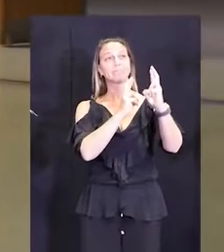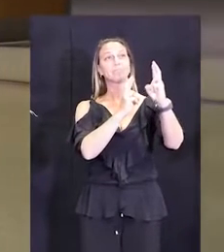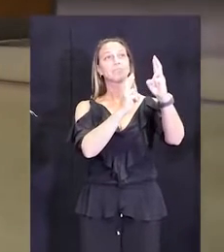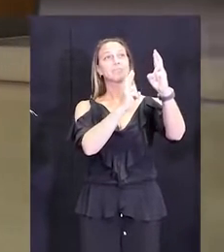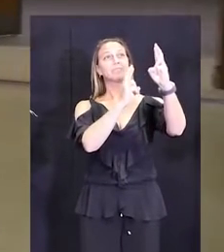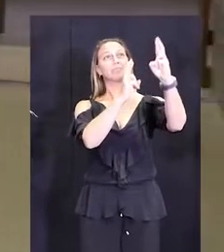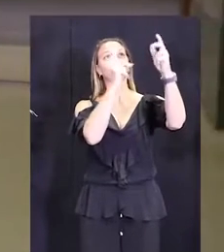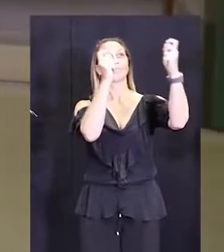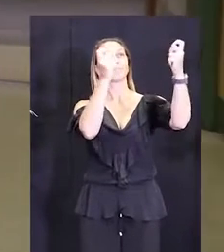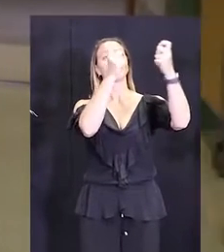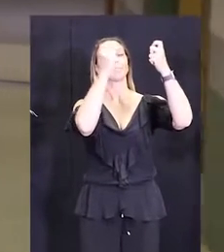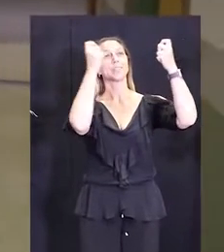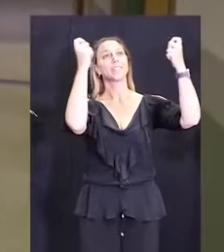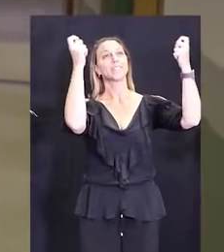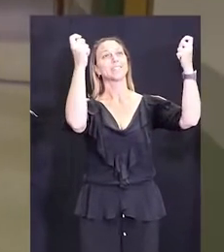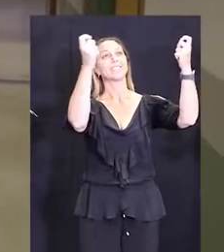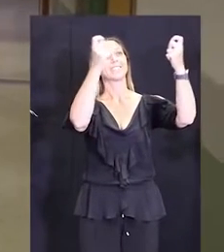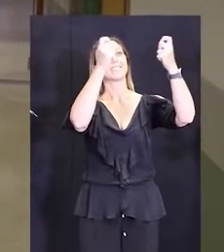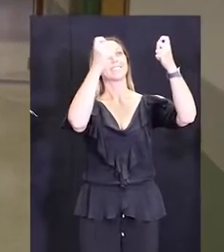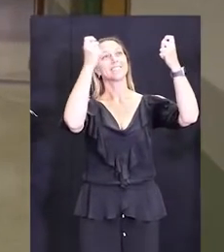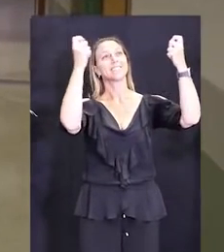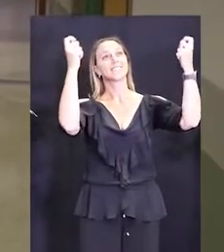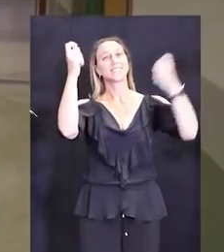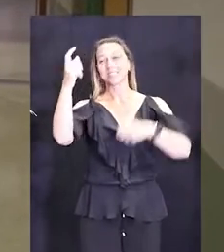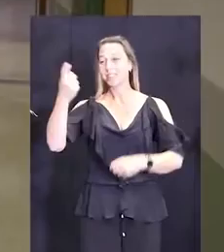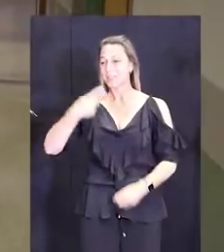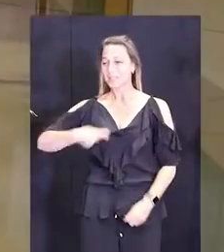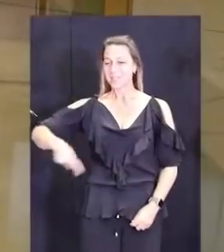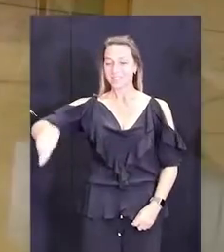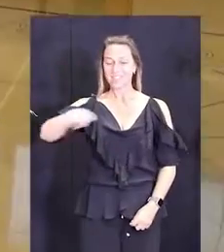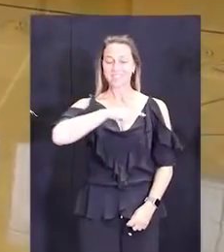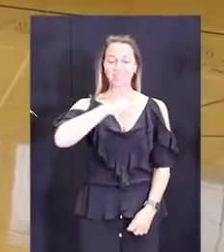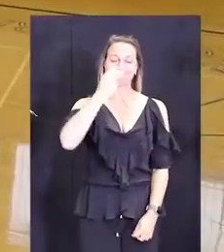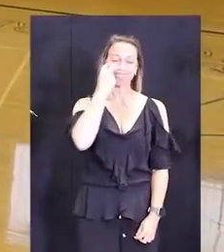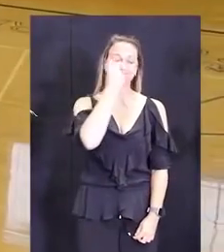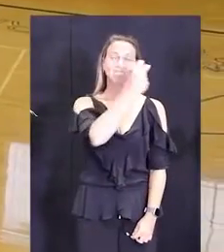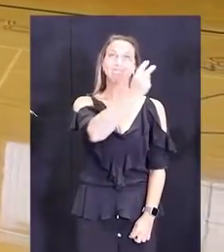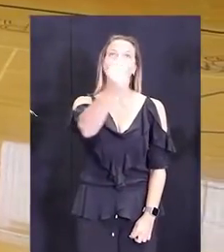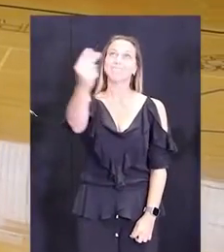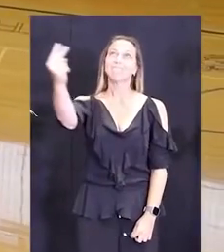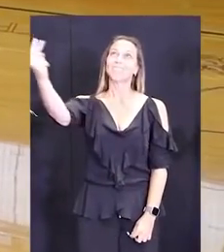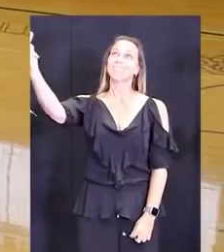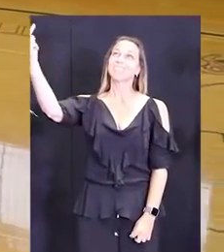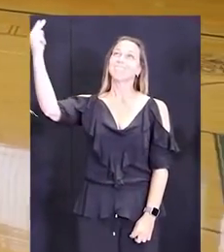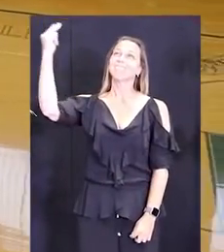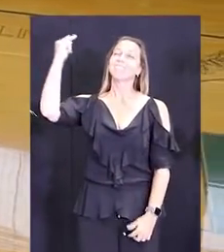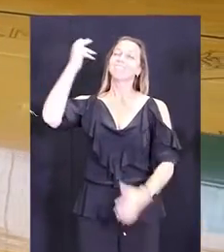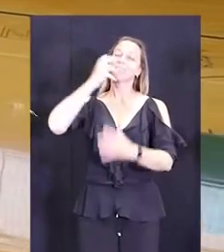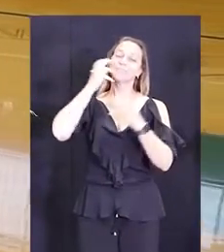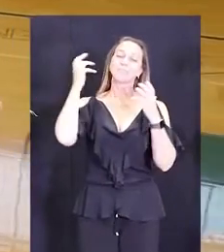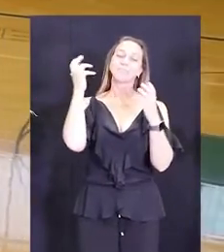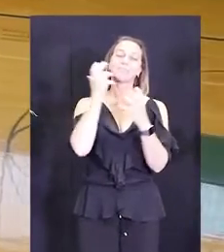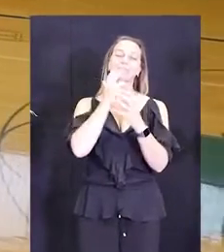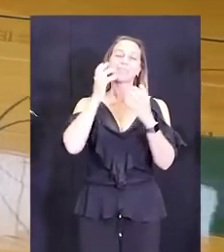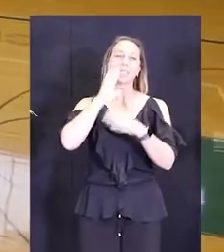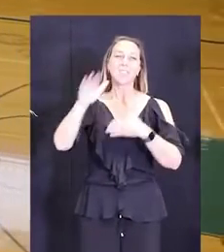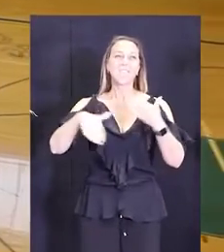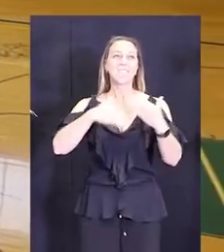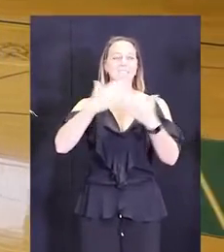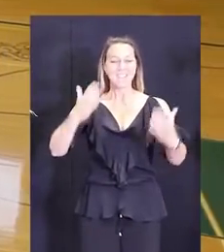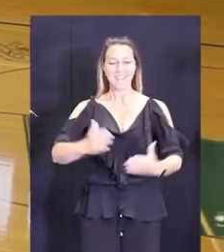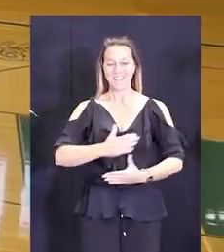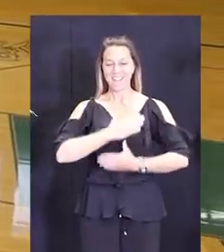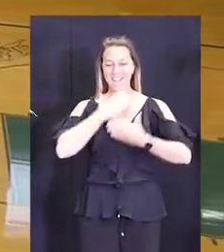this song of praise, and we love to recall as